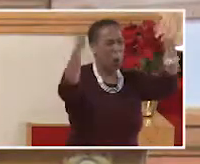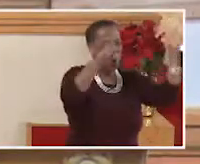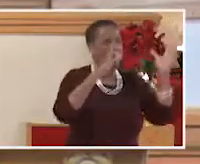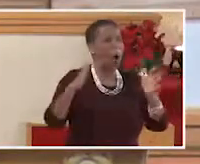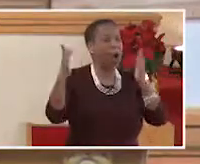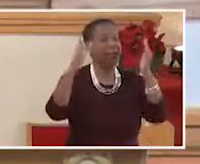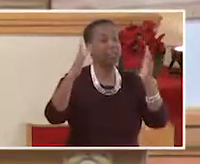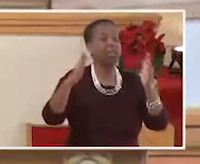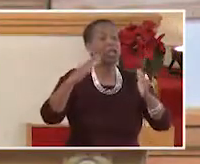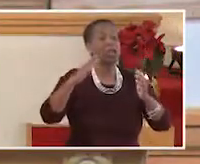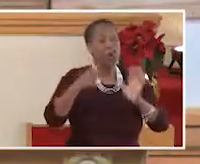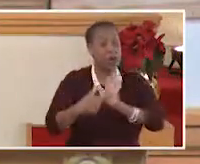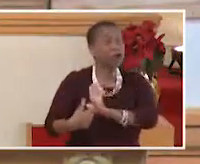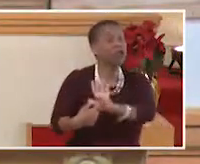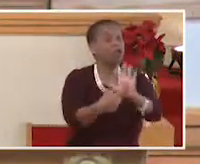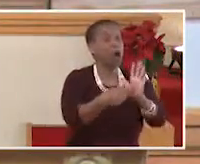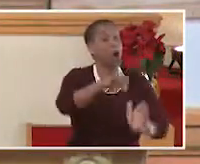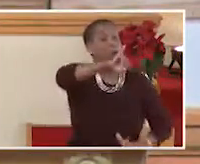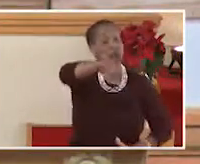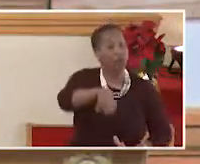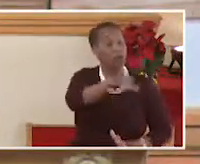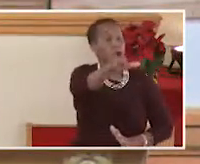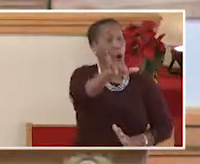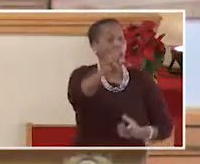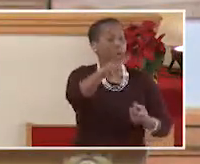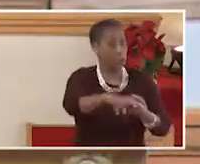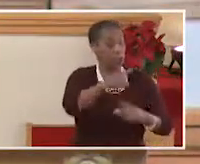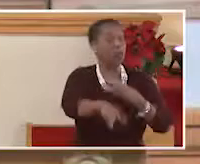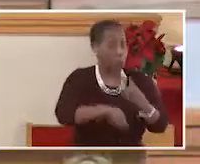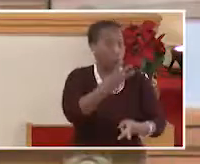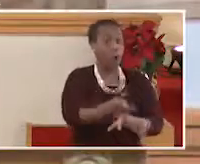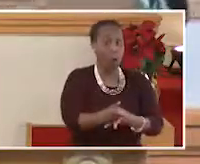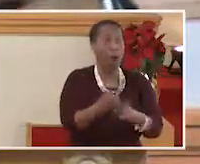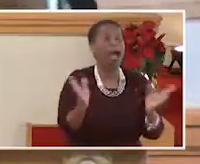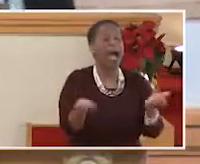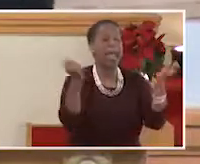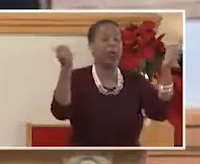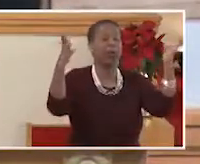world, amen. Hallelujah, hallelujah.